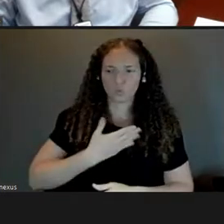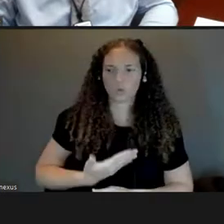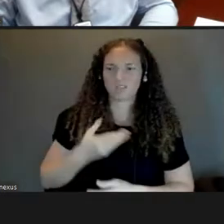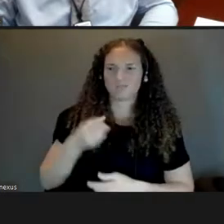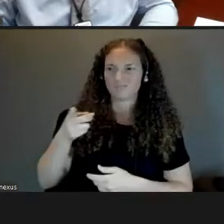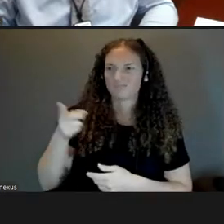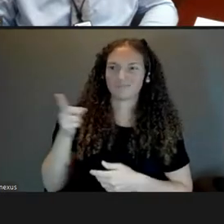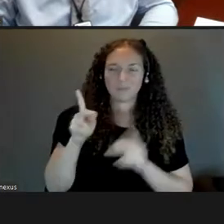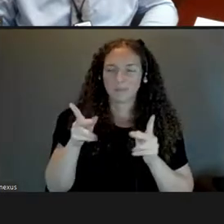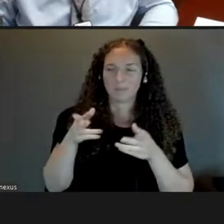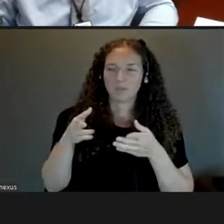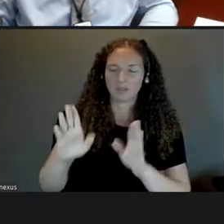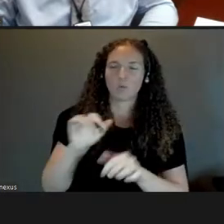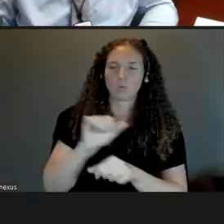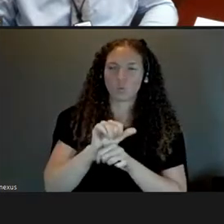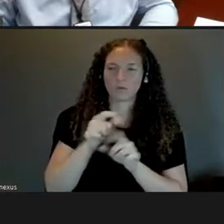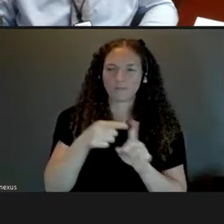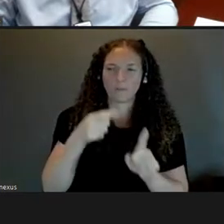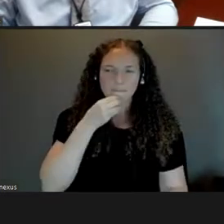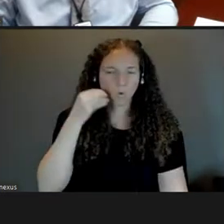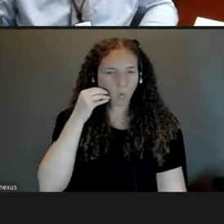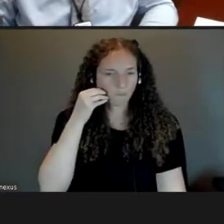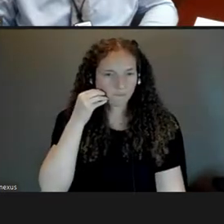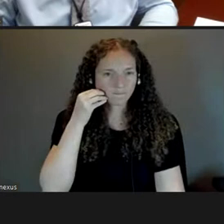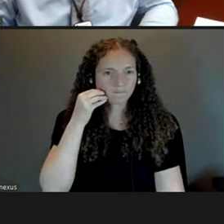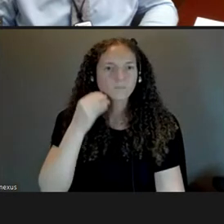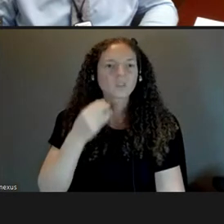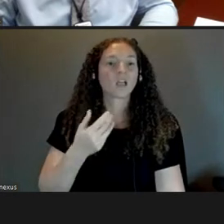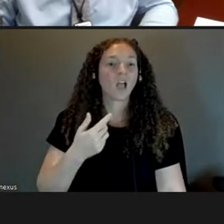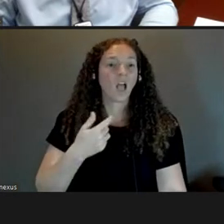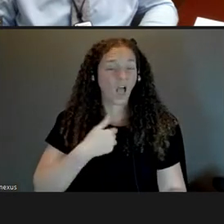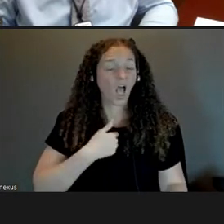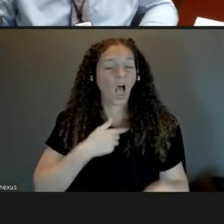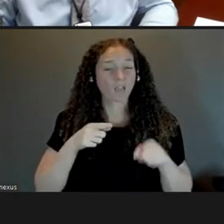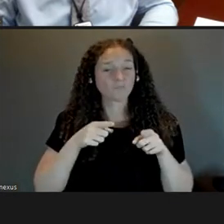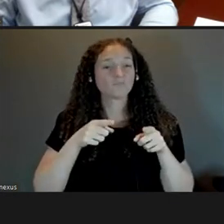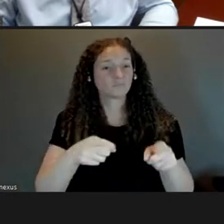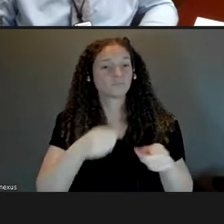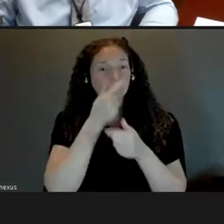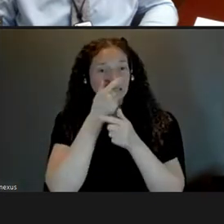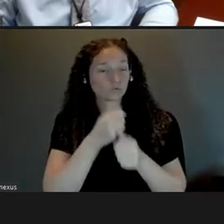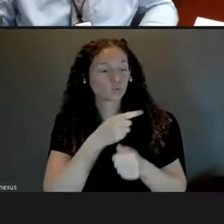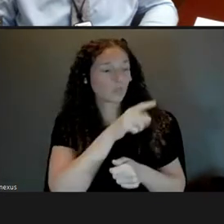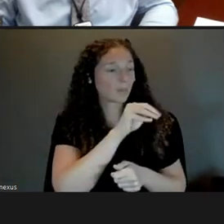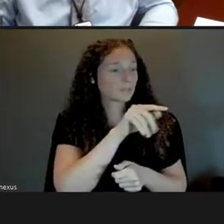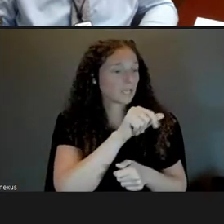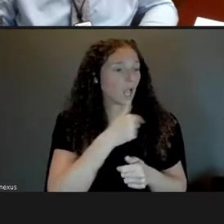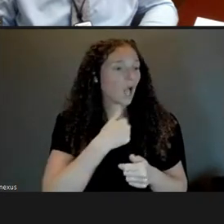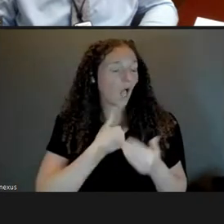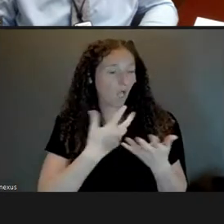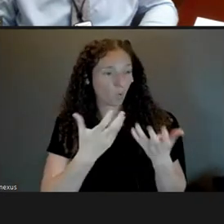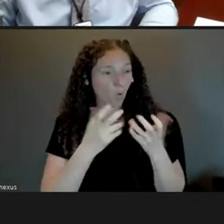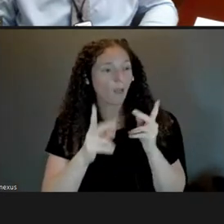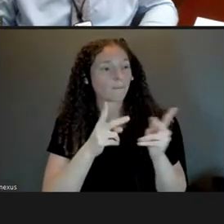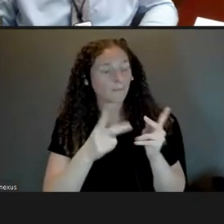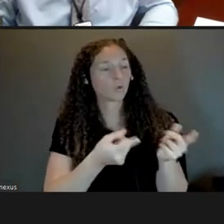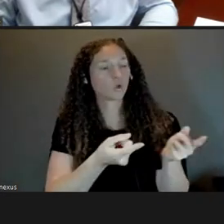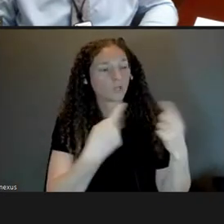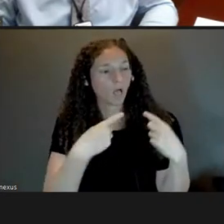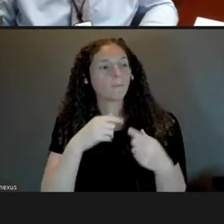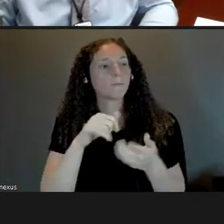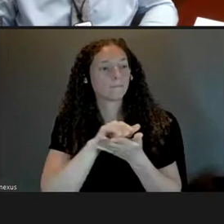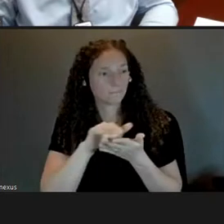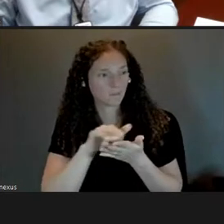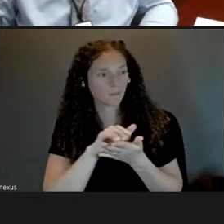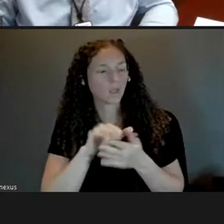My interests are aligned with the MTAs. I want to see riders on the Long Island Railroad coming into the city and working in the